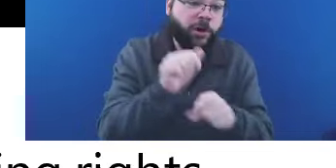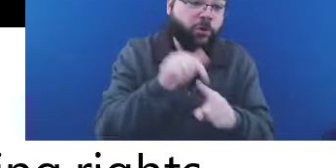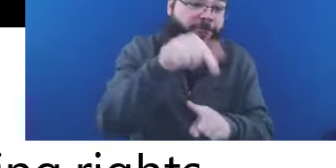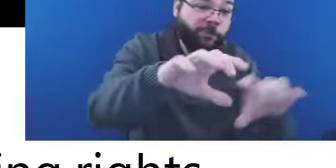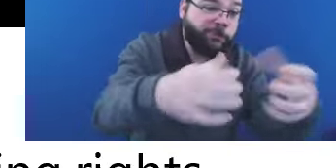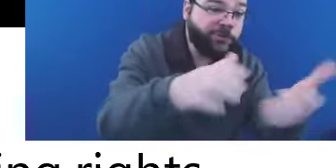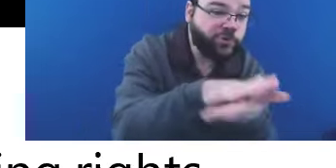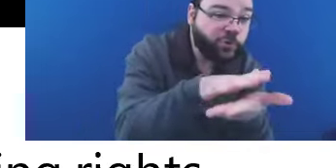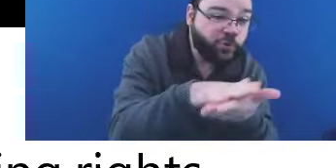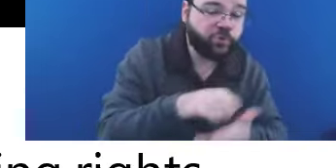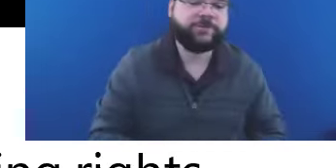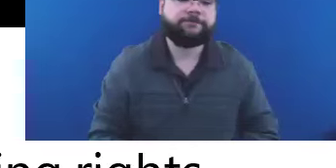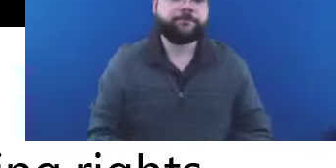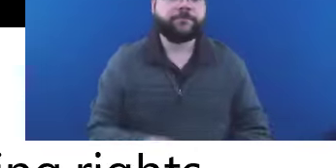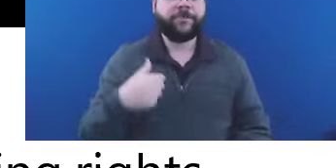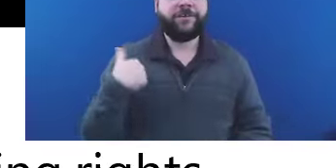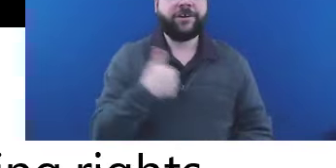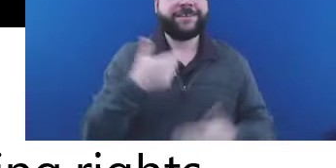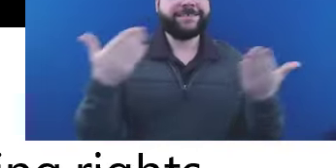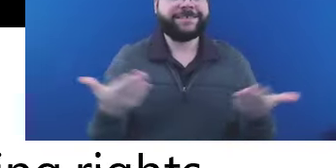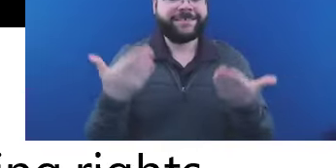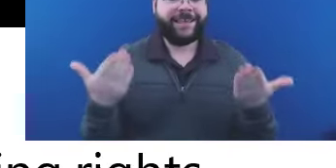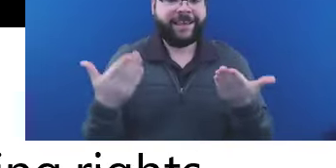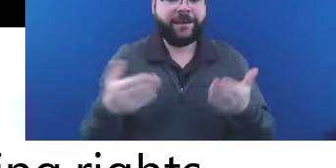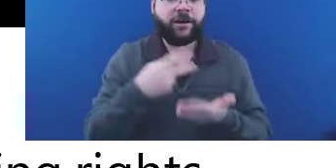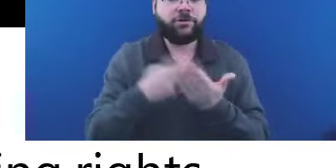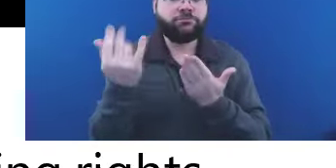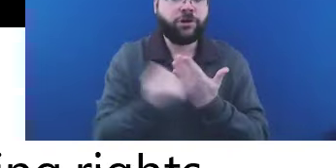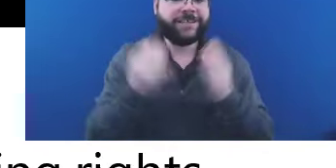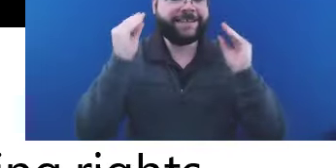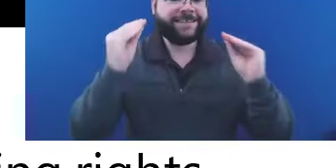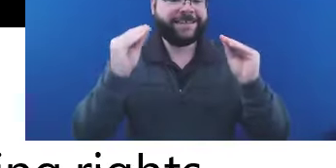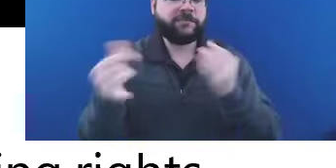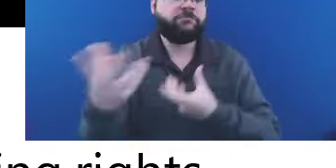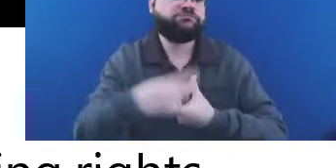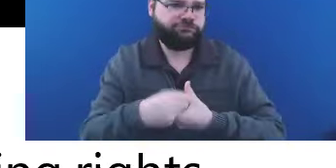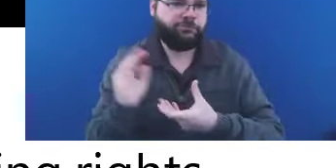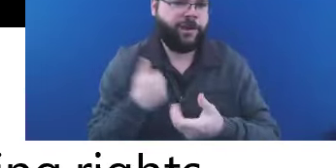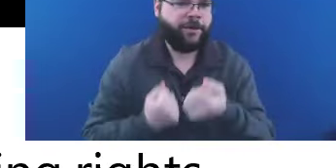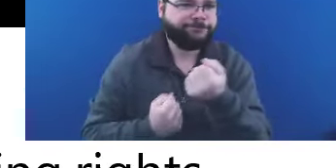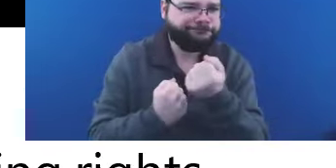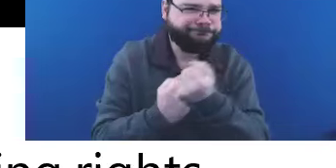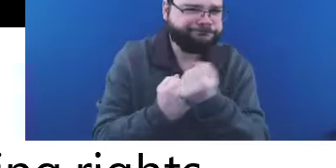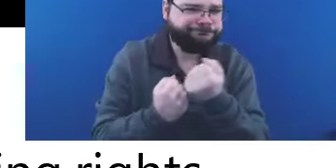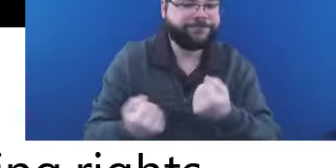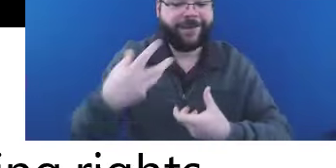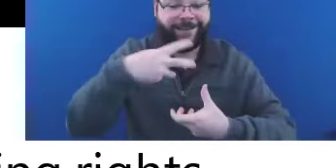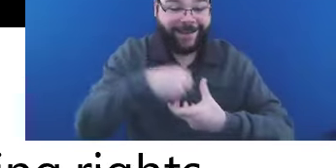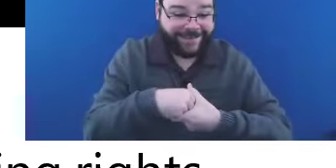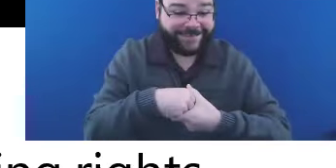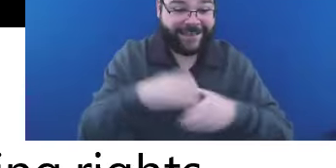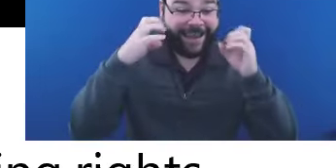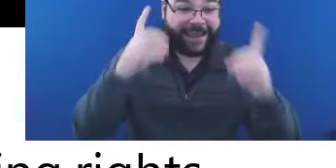and understand that for us at Project Teach, that's part of our advocacy is for inside of education, that